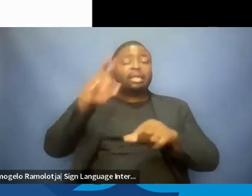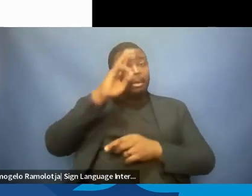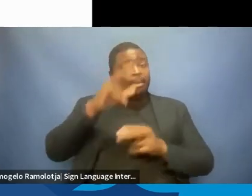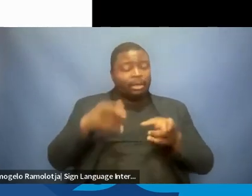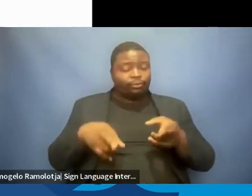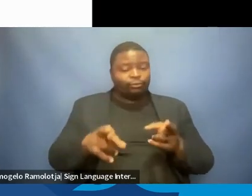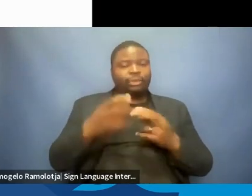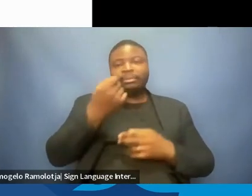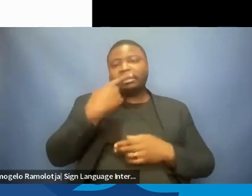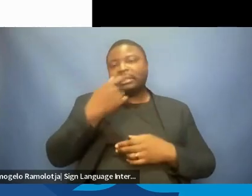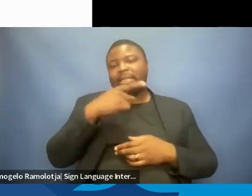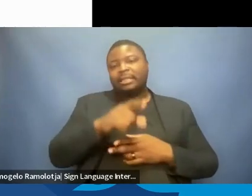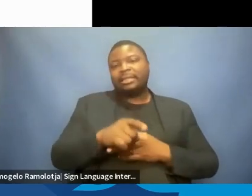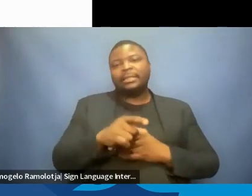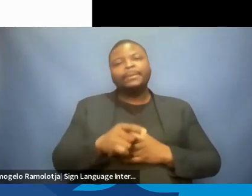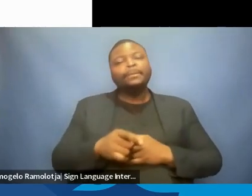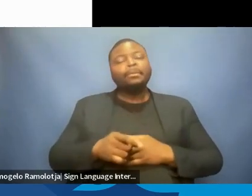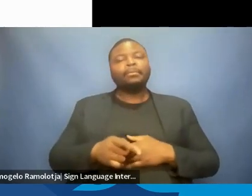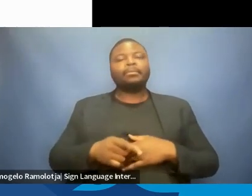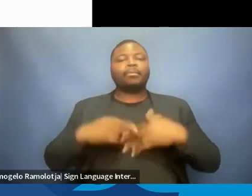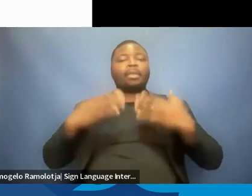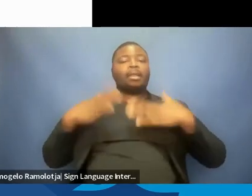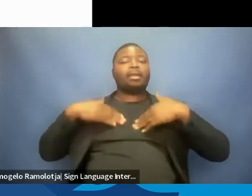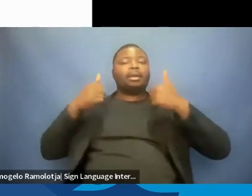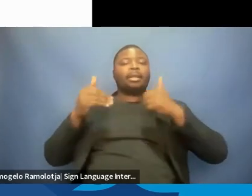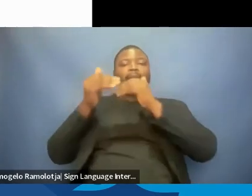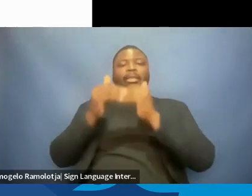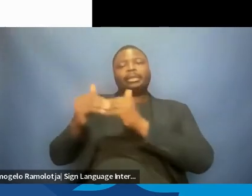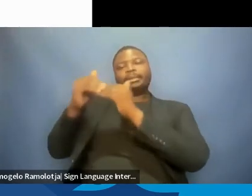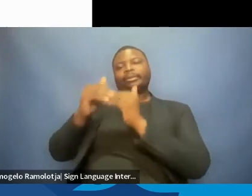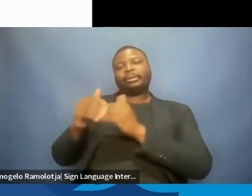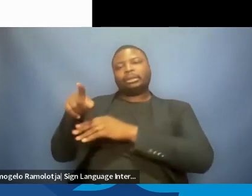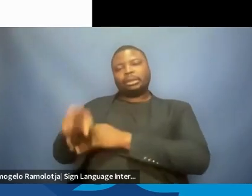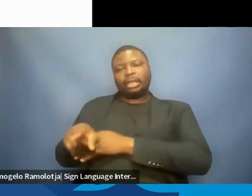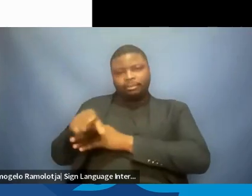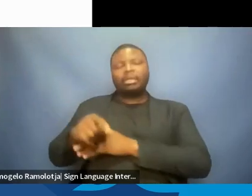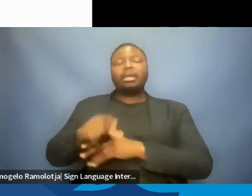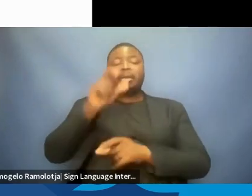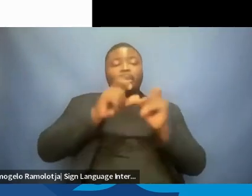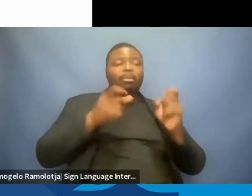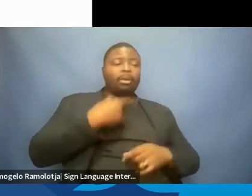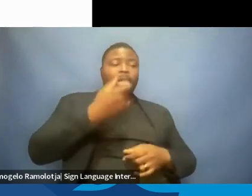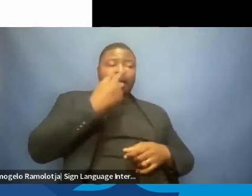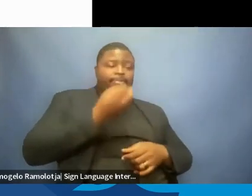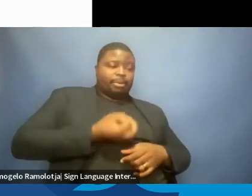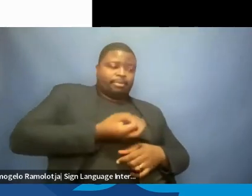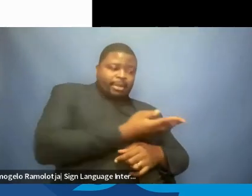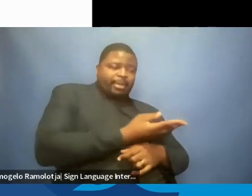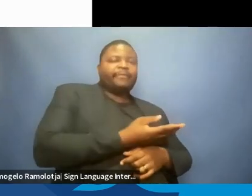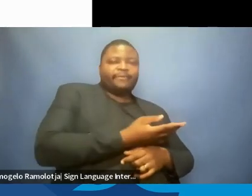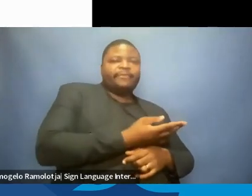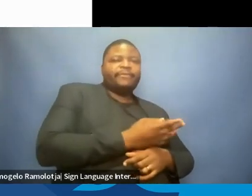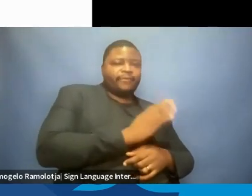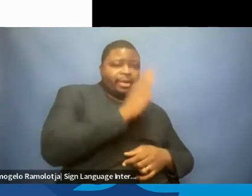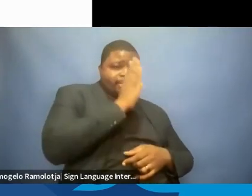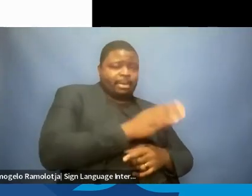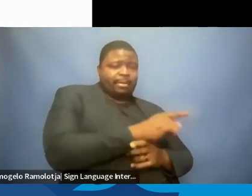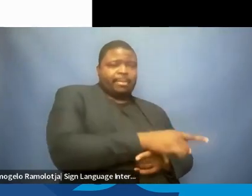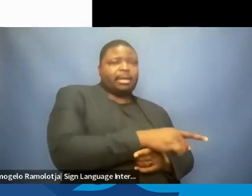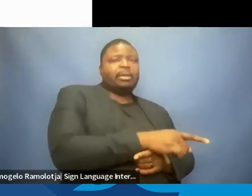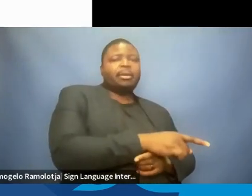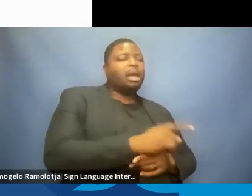we can in our setting to still provide these medical services. So if we look at street medicine as a